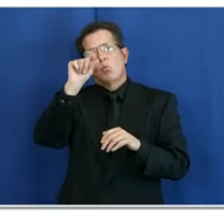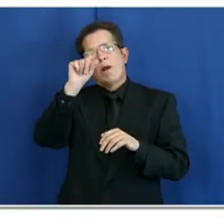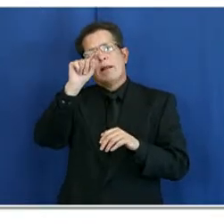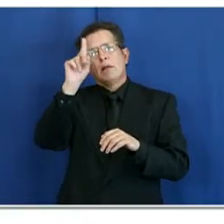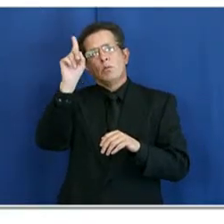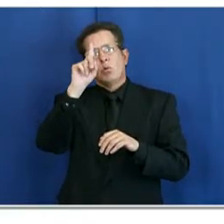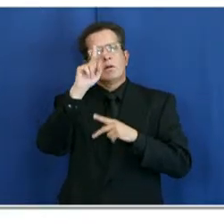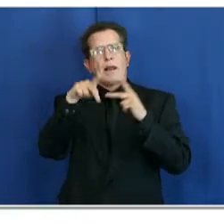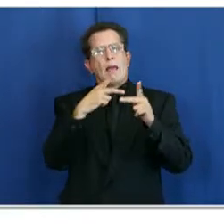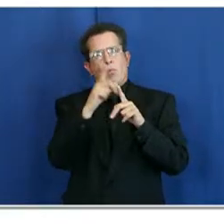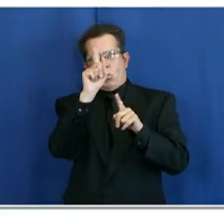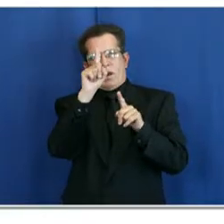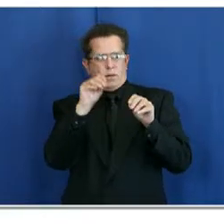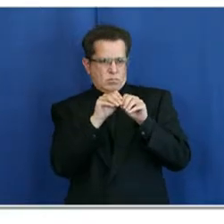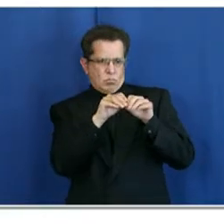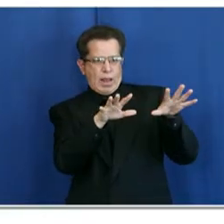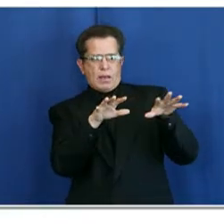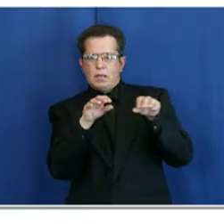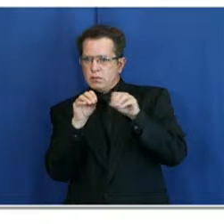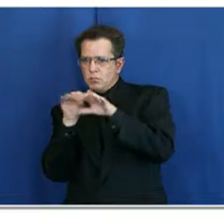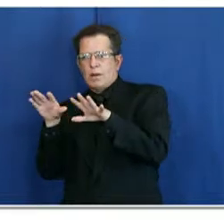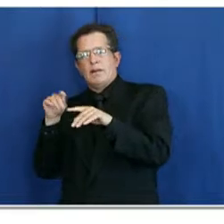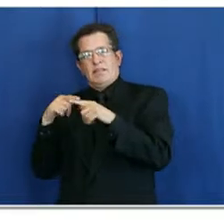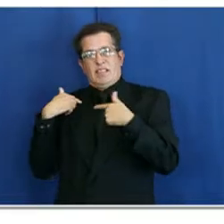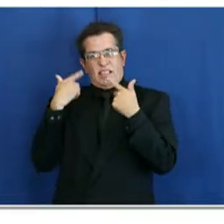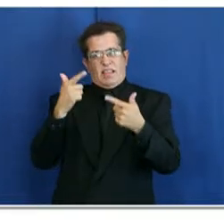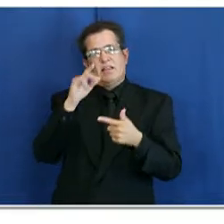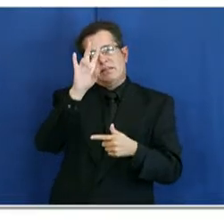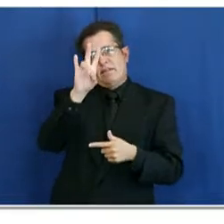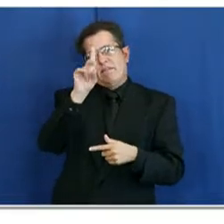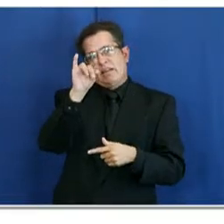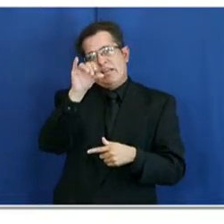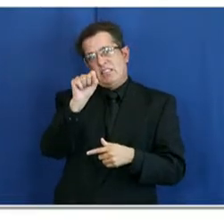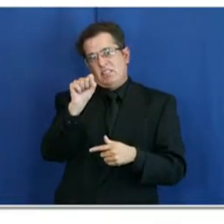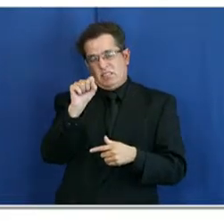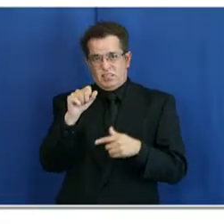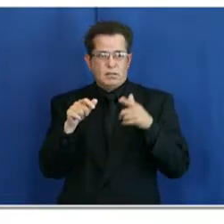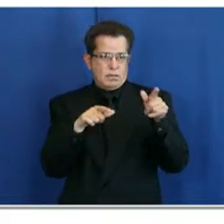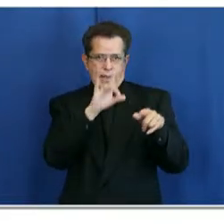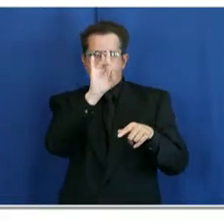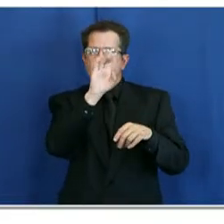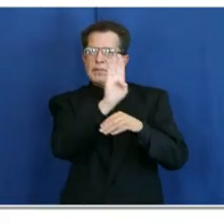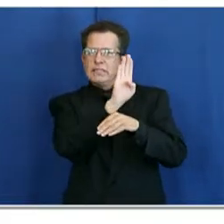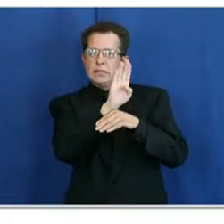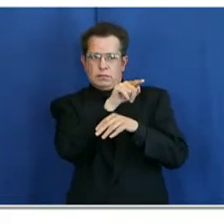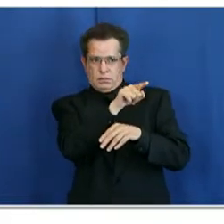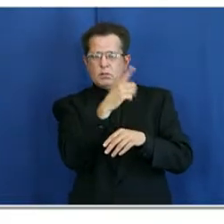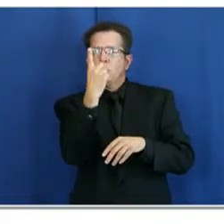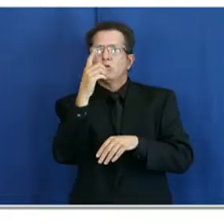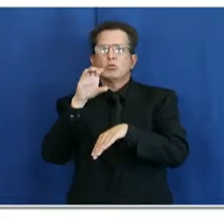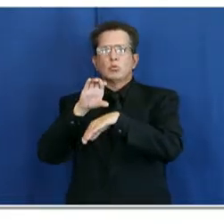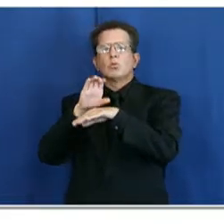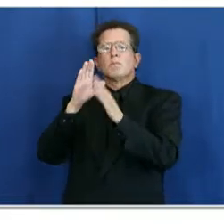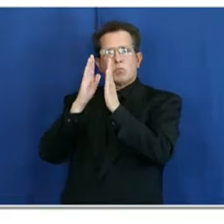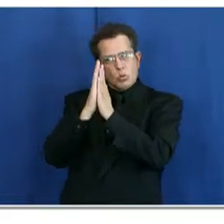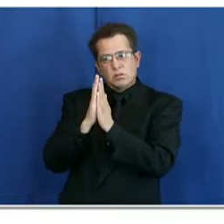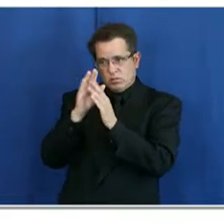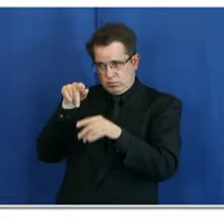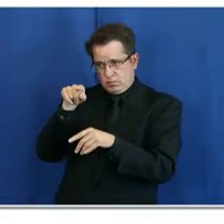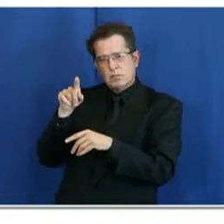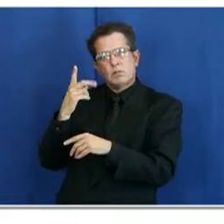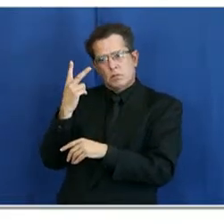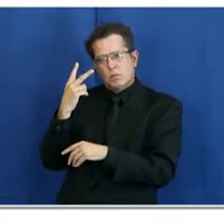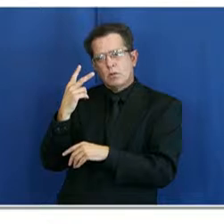outbreaks by type of settings over the past 7 days, and this includes 8 businesses, 1 faith-based organization,